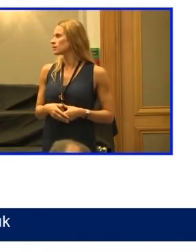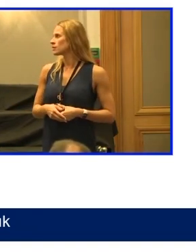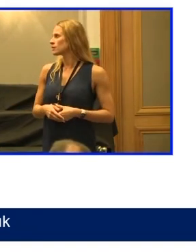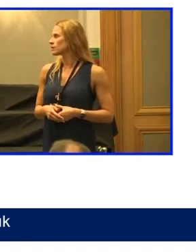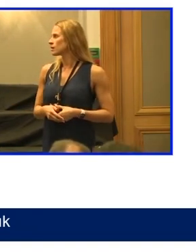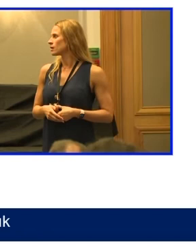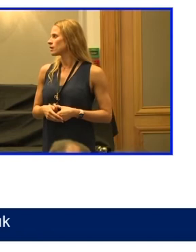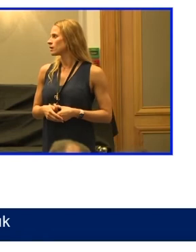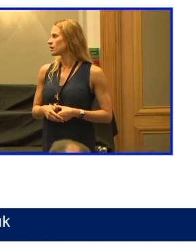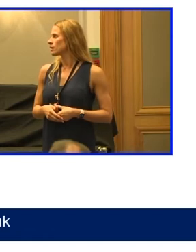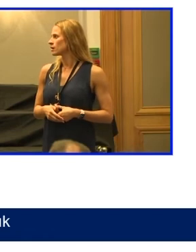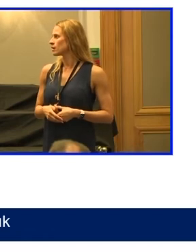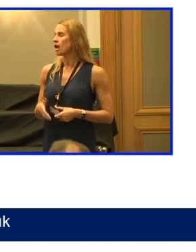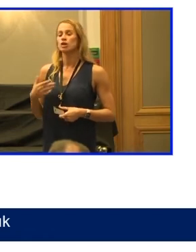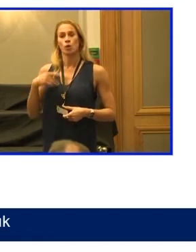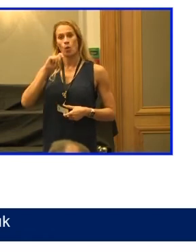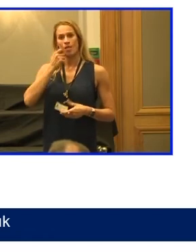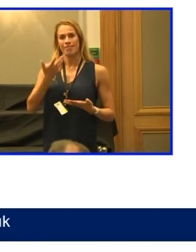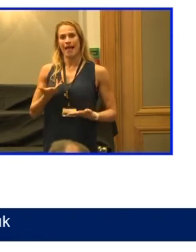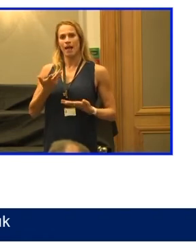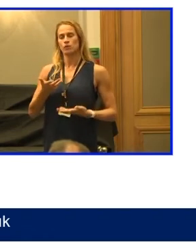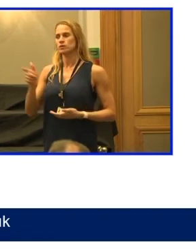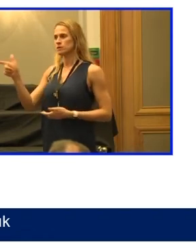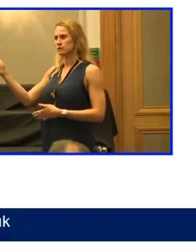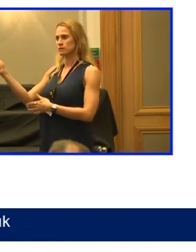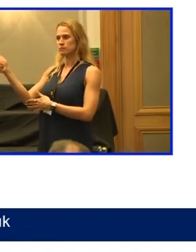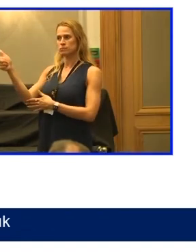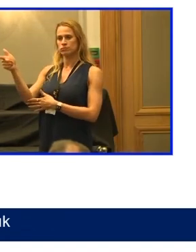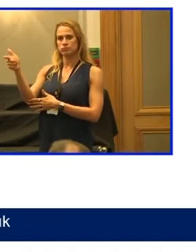my 2 o'clock, scanning the room again,